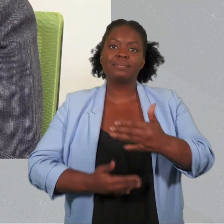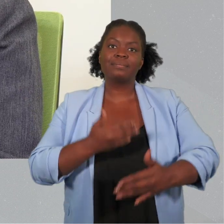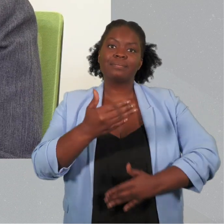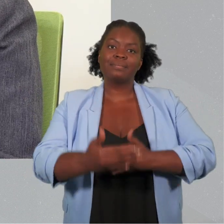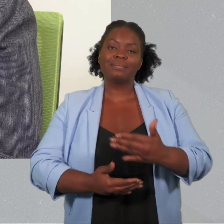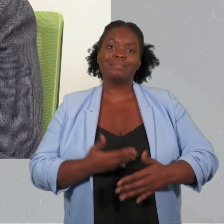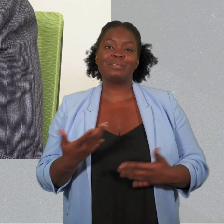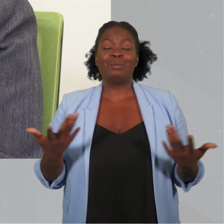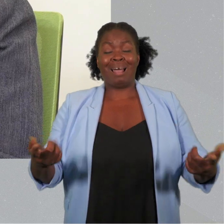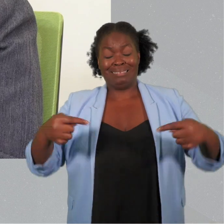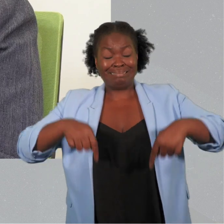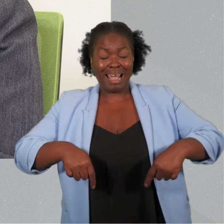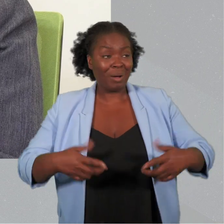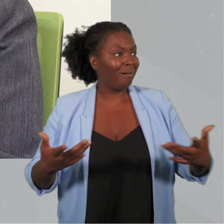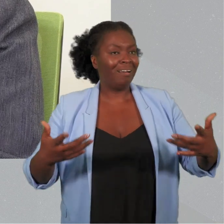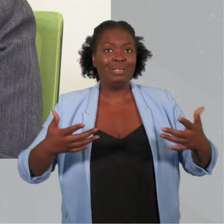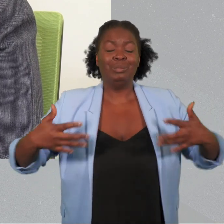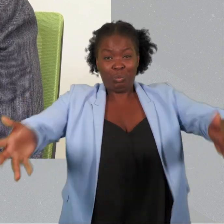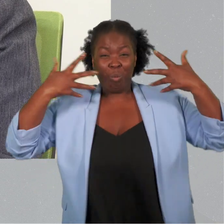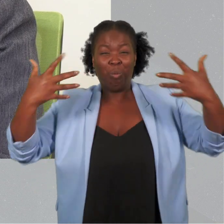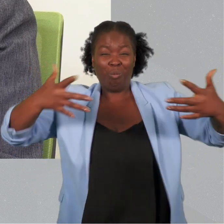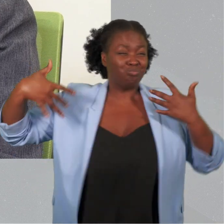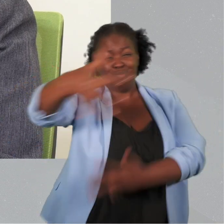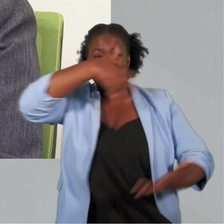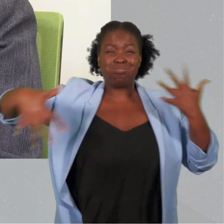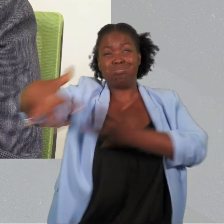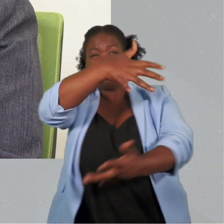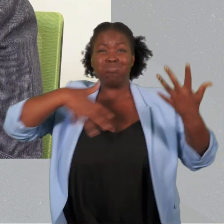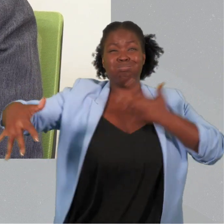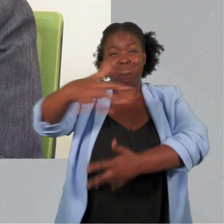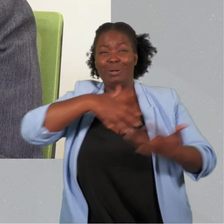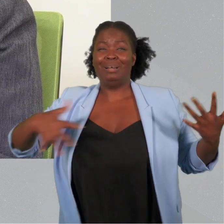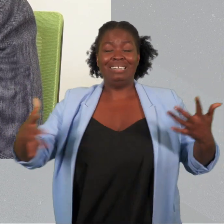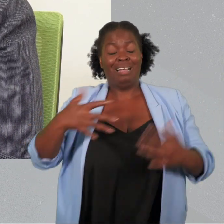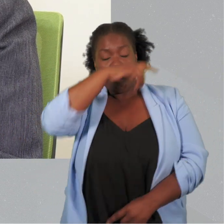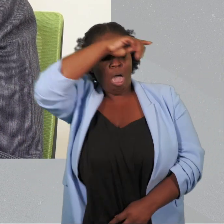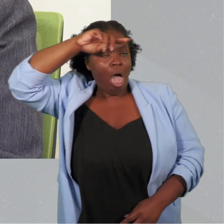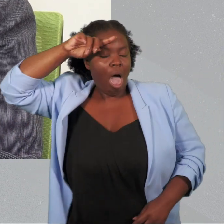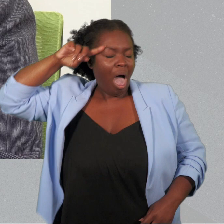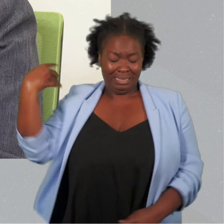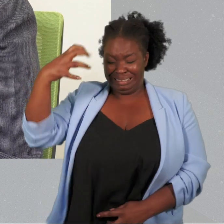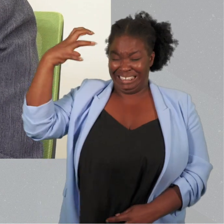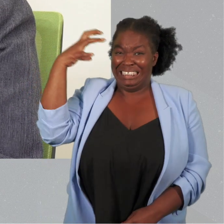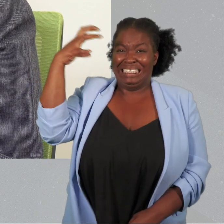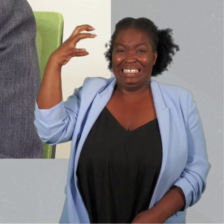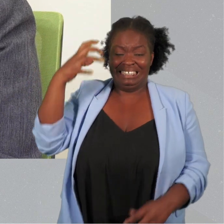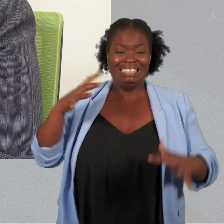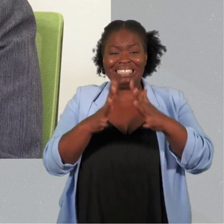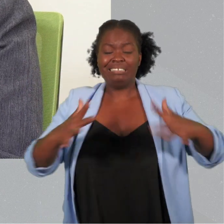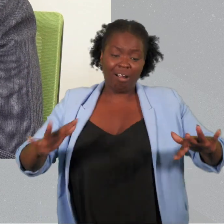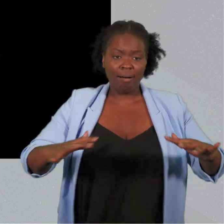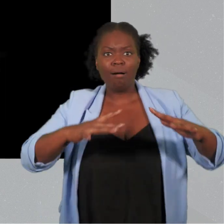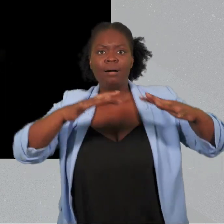And in the meantime, we're having hurricanes, we're having extreme heat, we're having sea level